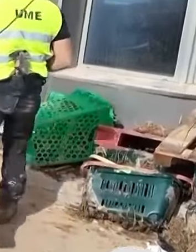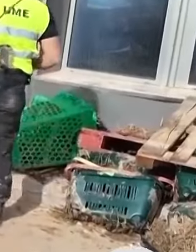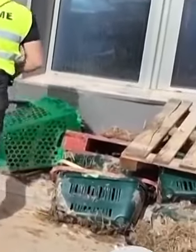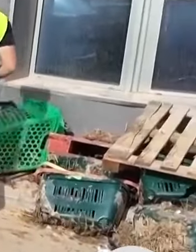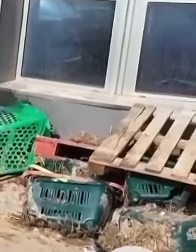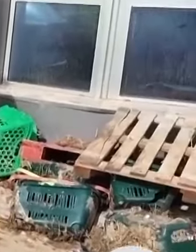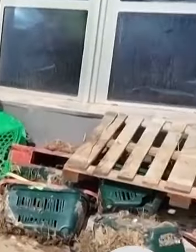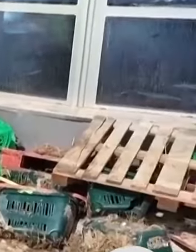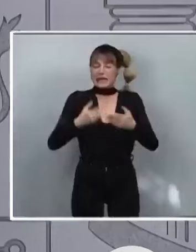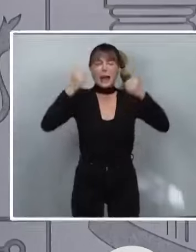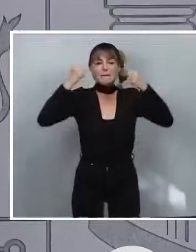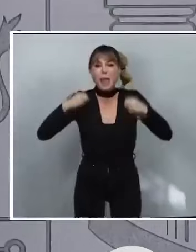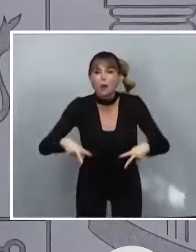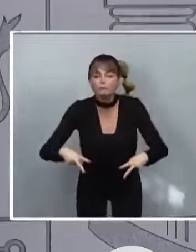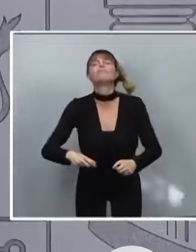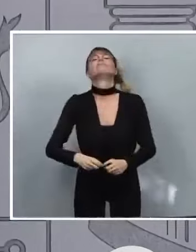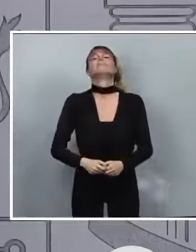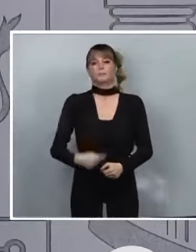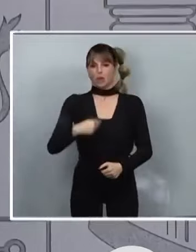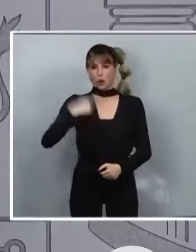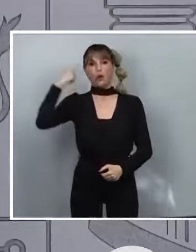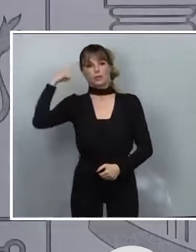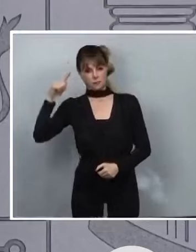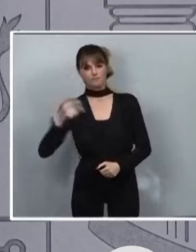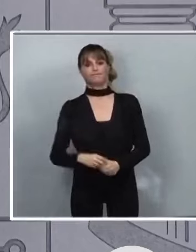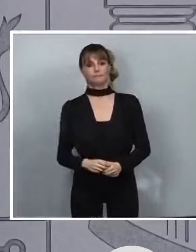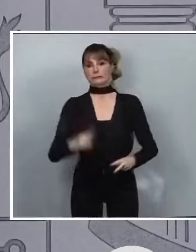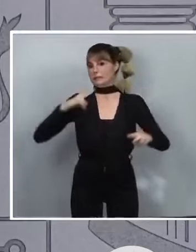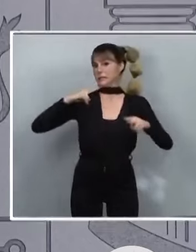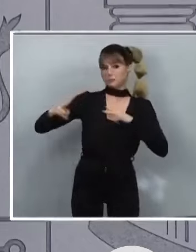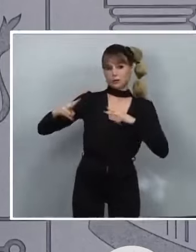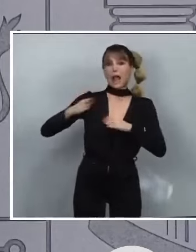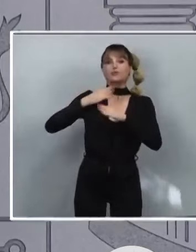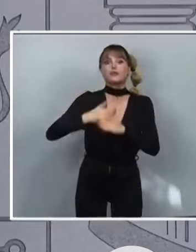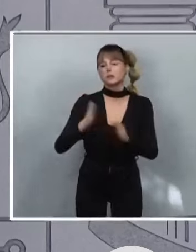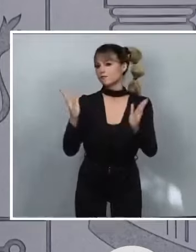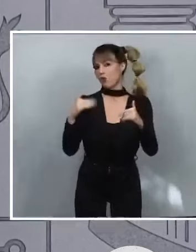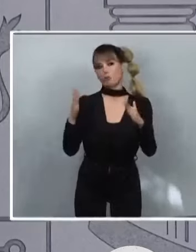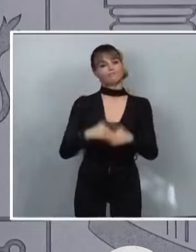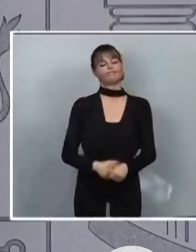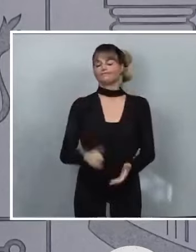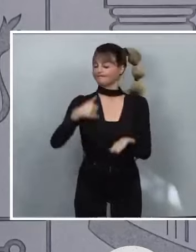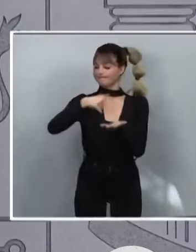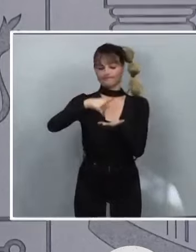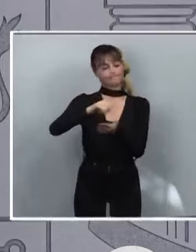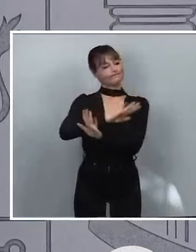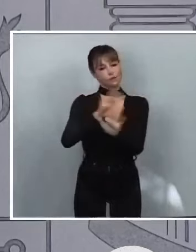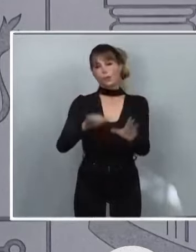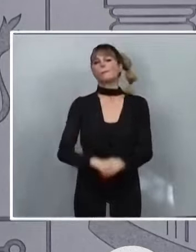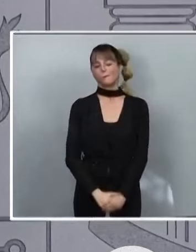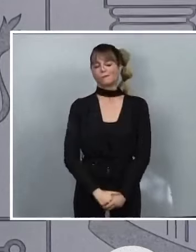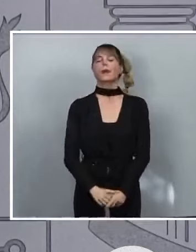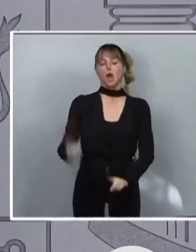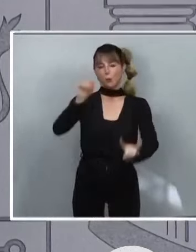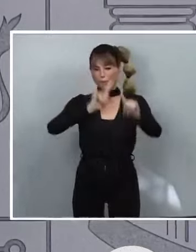Union's Solidarity Fund. Y soy consciente de que la respuesta que se está dando no es suficiente. I am aware that the responses that is being given